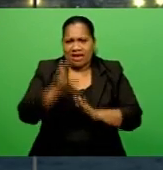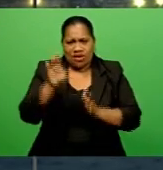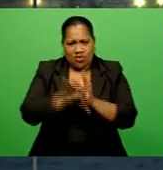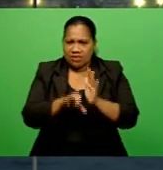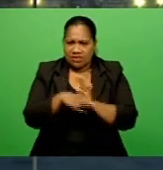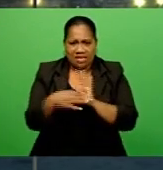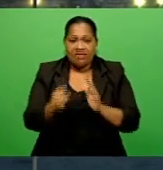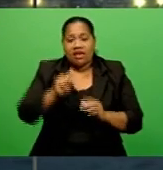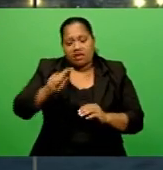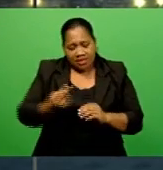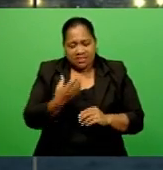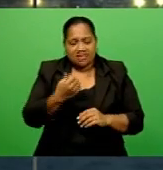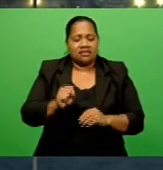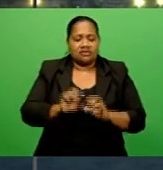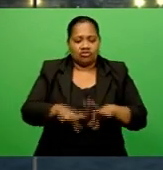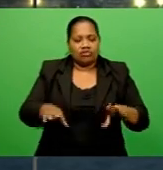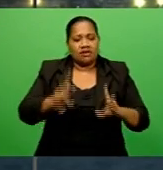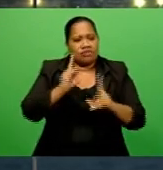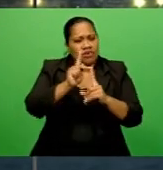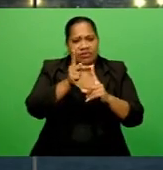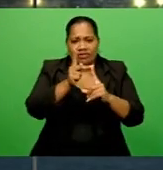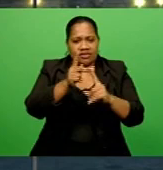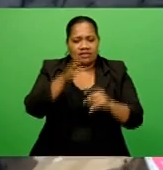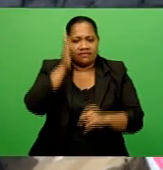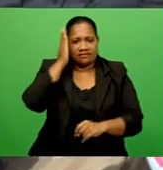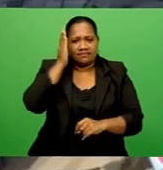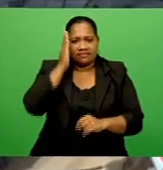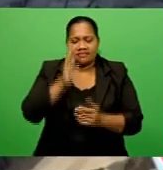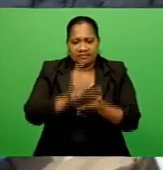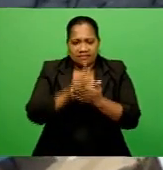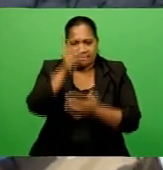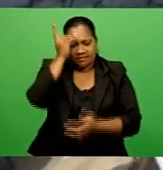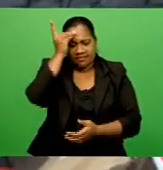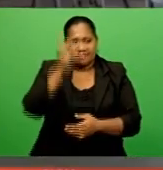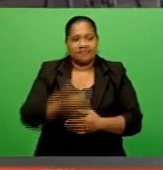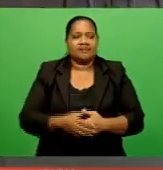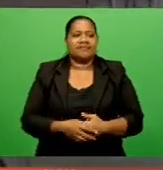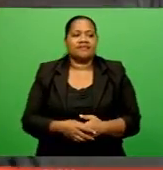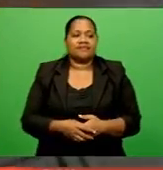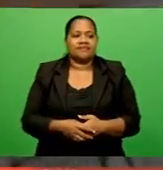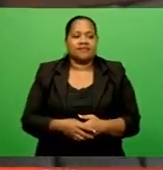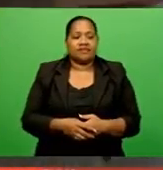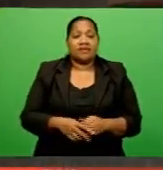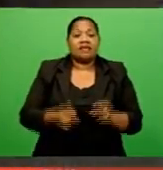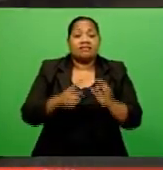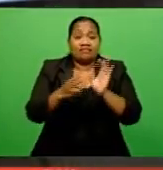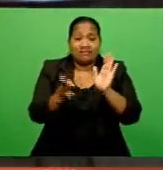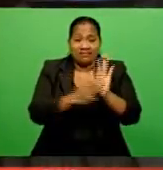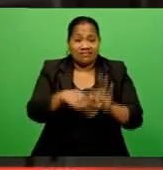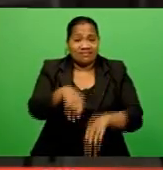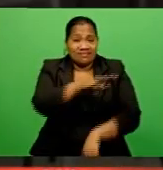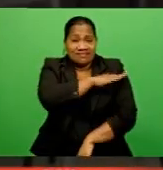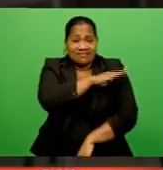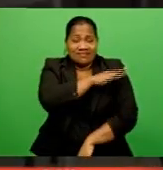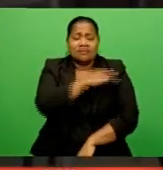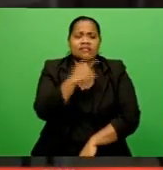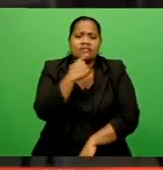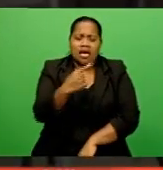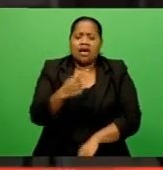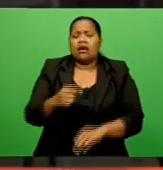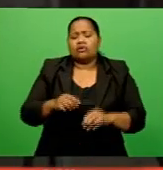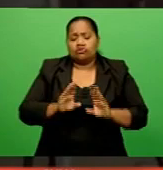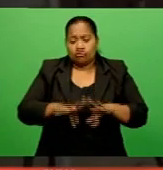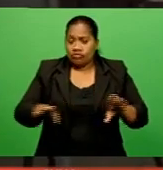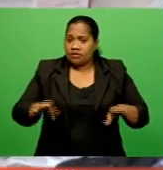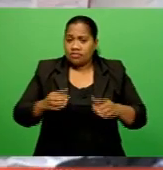will still be a priority. Jeshulal reports. Prime Minister Voreqe Bainimarama says students resuming classes